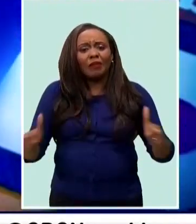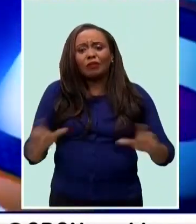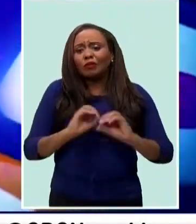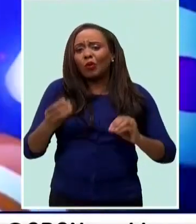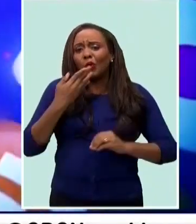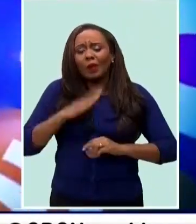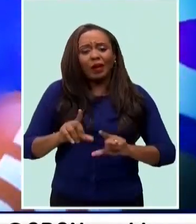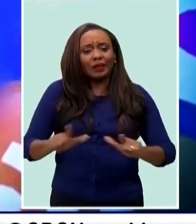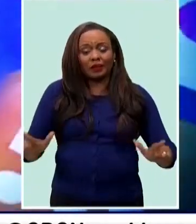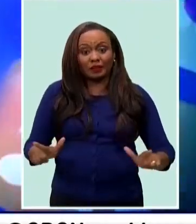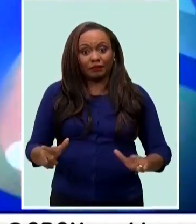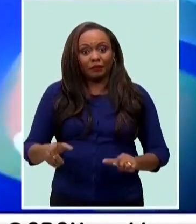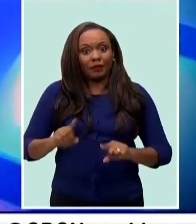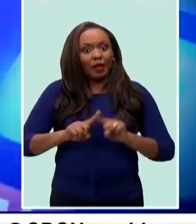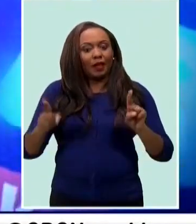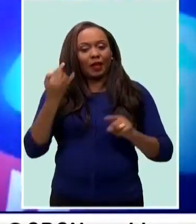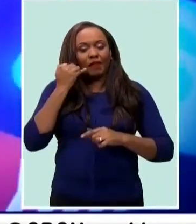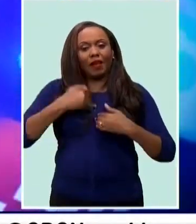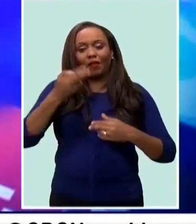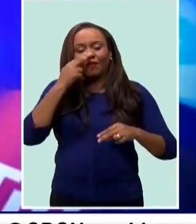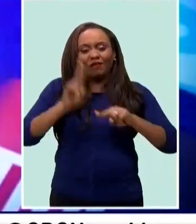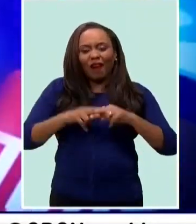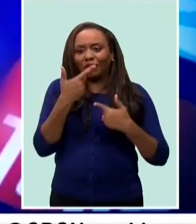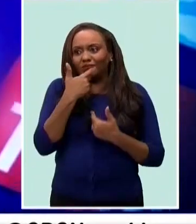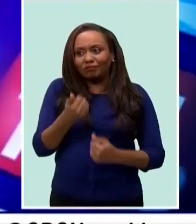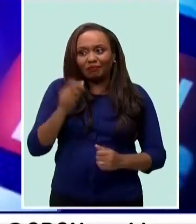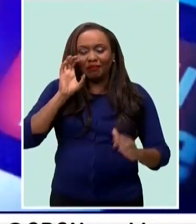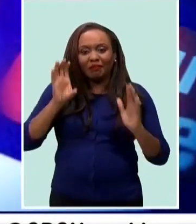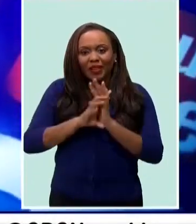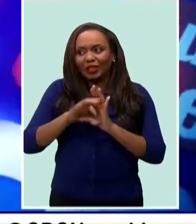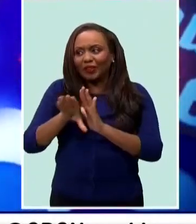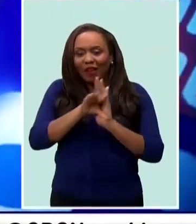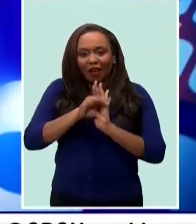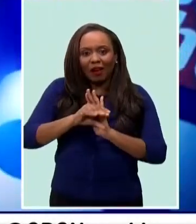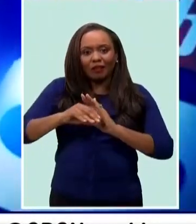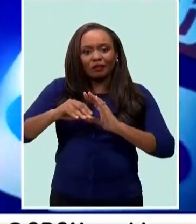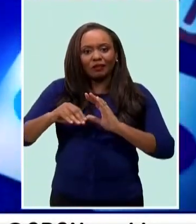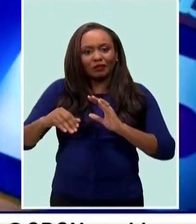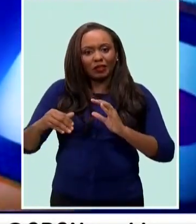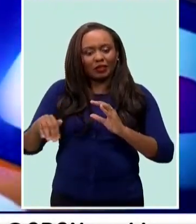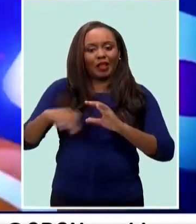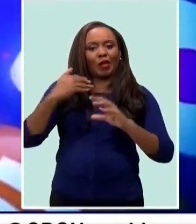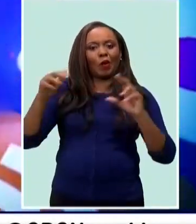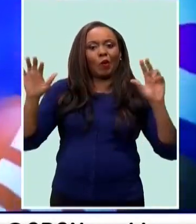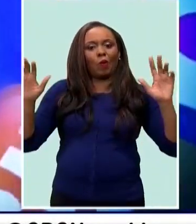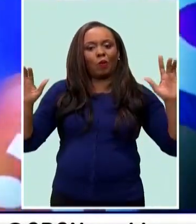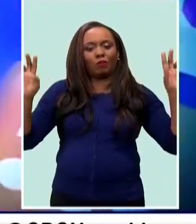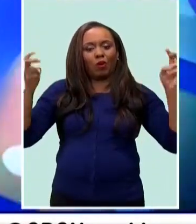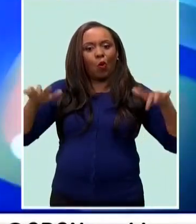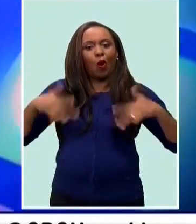forget, if you have a fun or interesting picture or video to share, send it to us via WhatsApp to